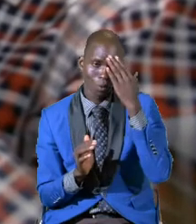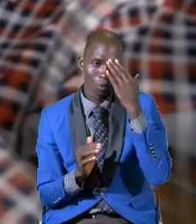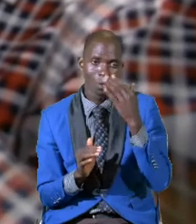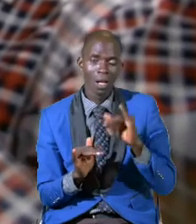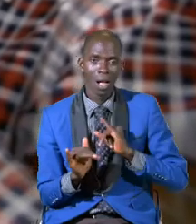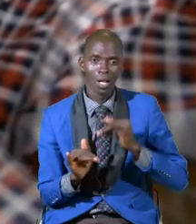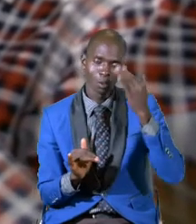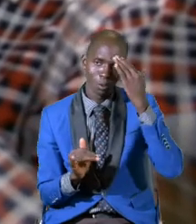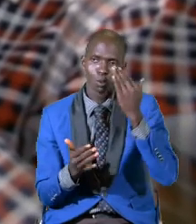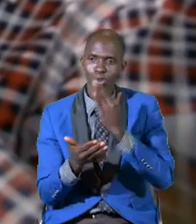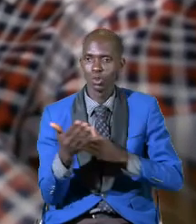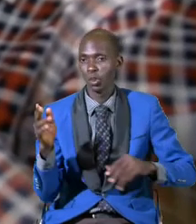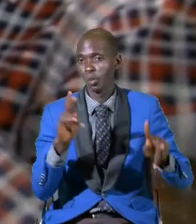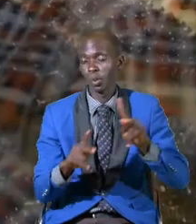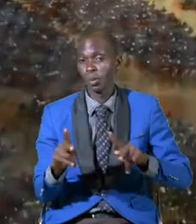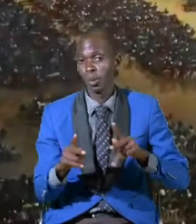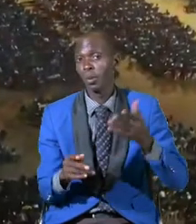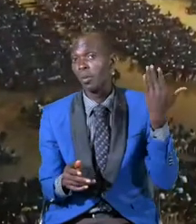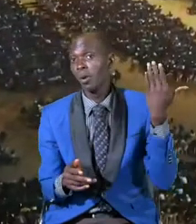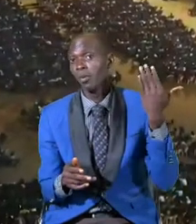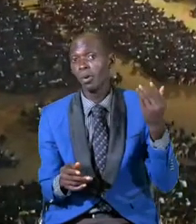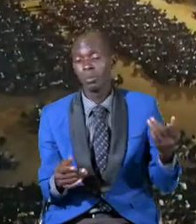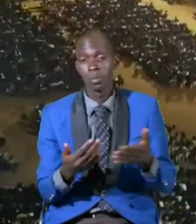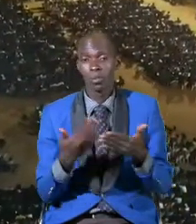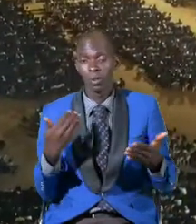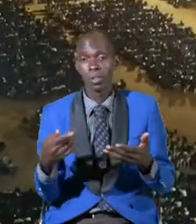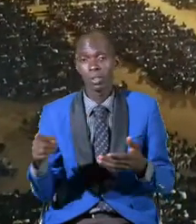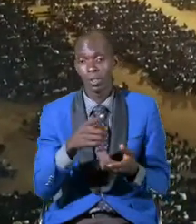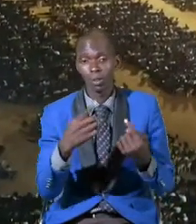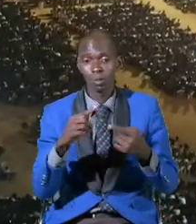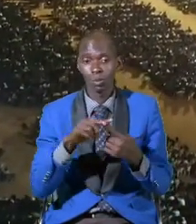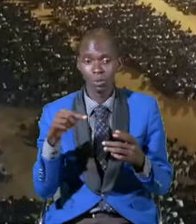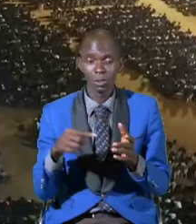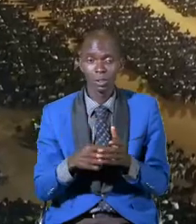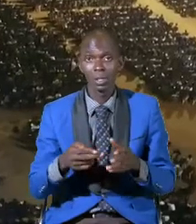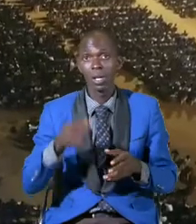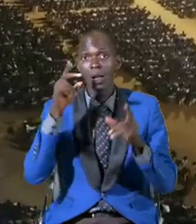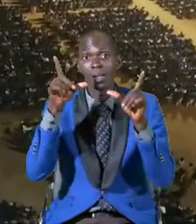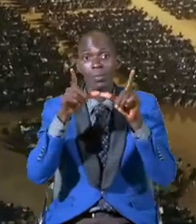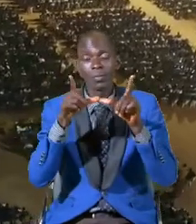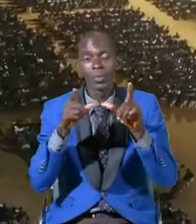people, before they come to this level, the only thing